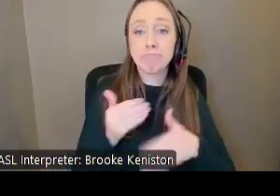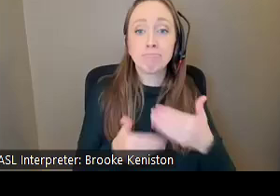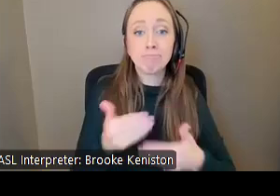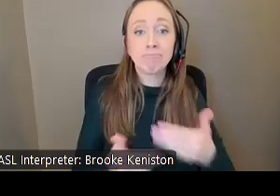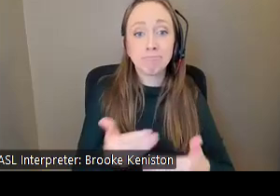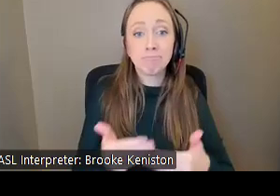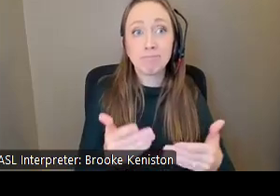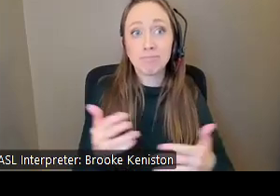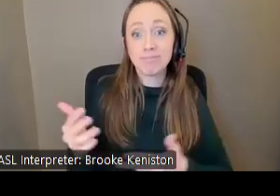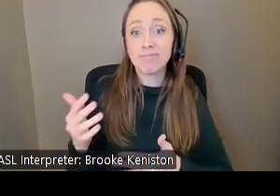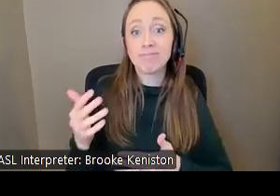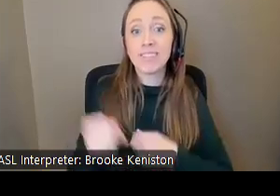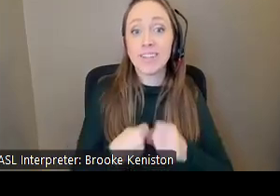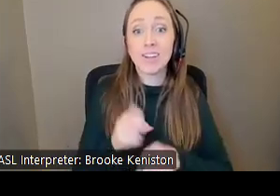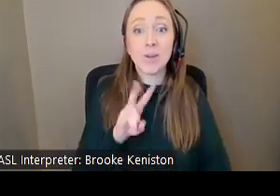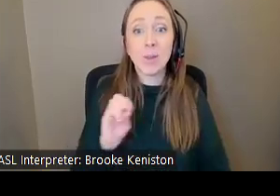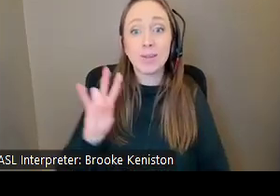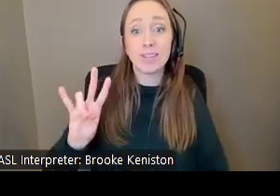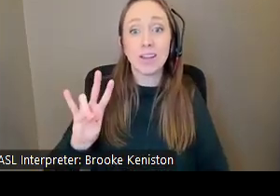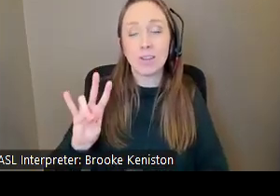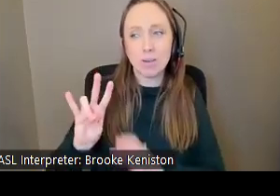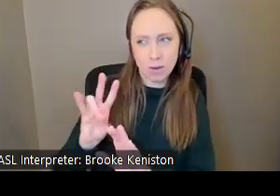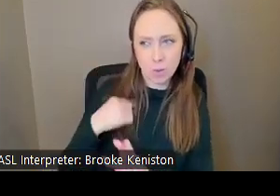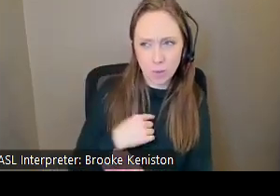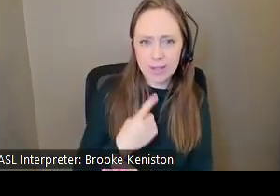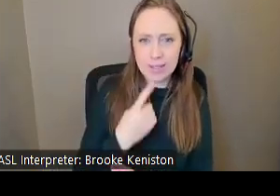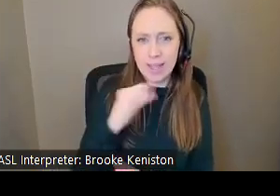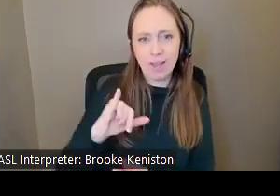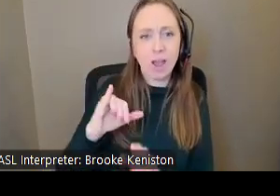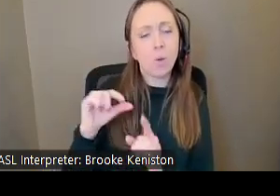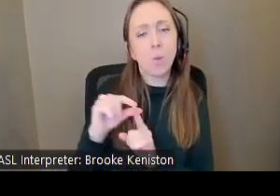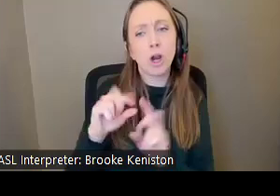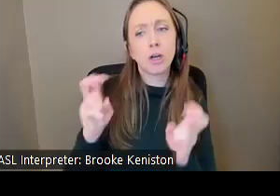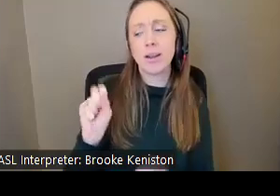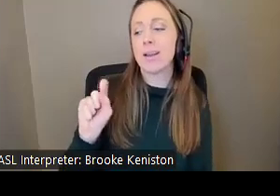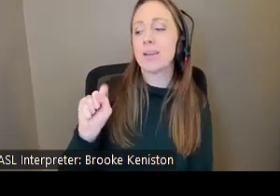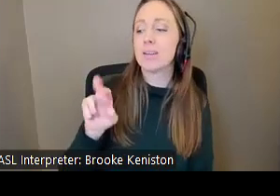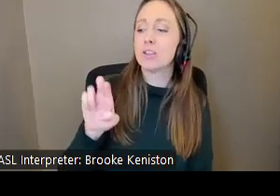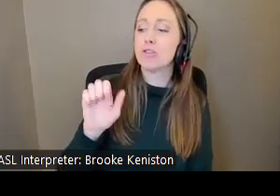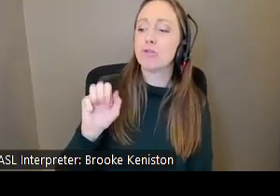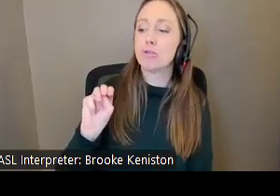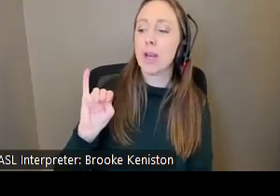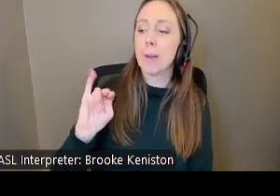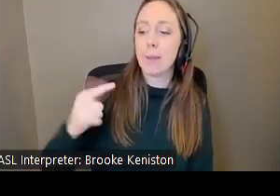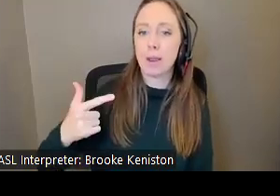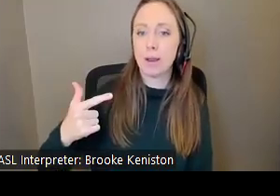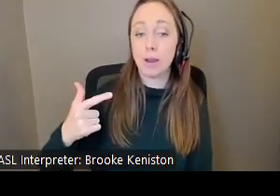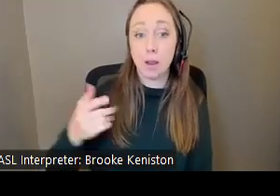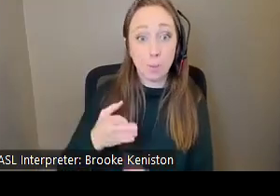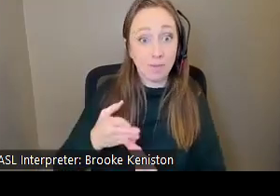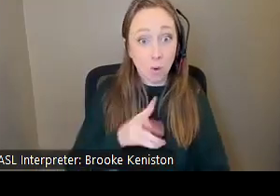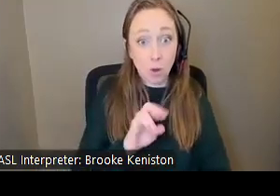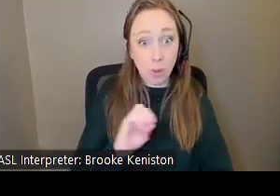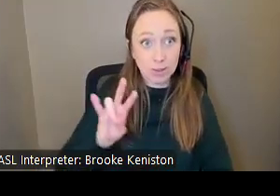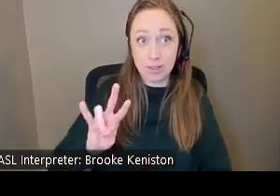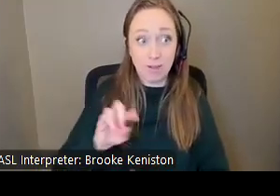2007, for the first time, we use the word streaming all the time today, but it was not a word before 2007. And